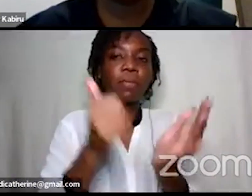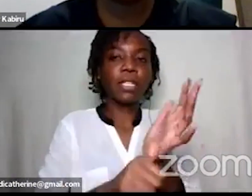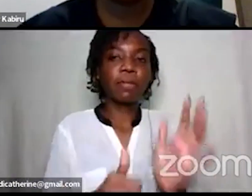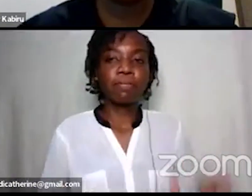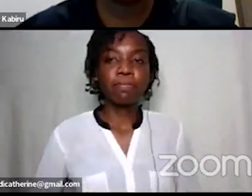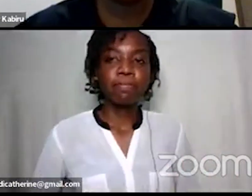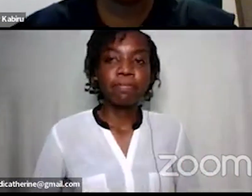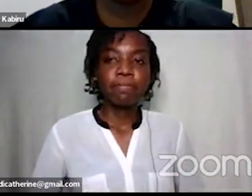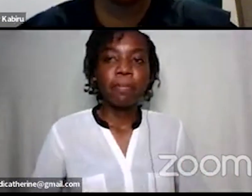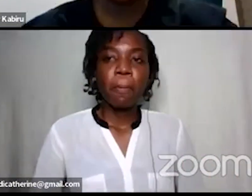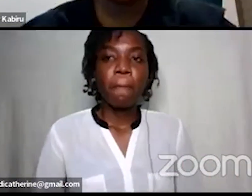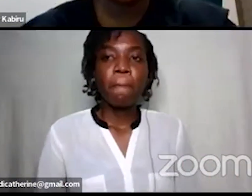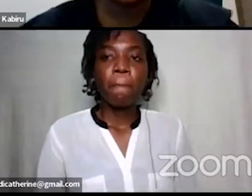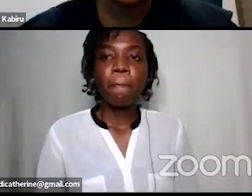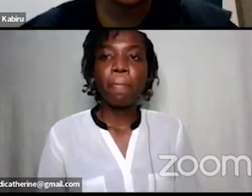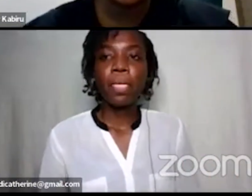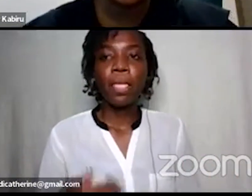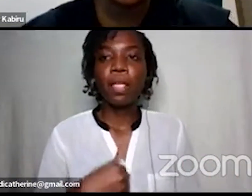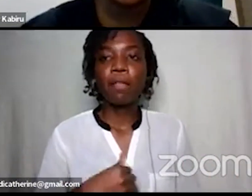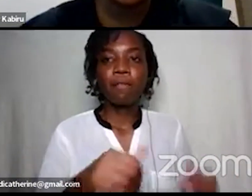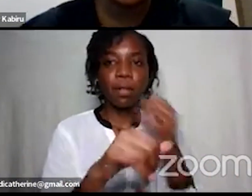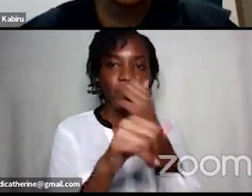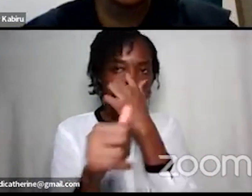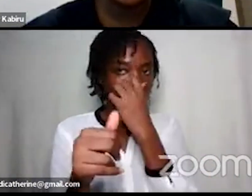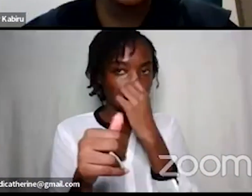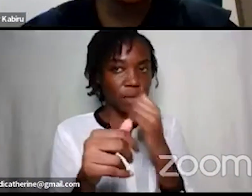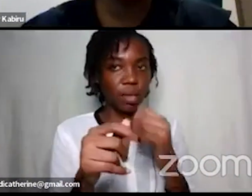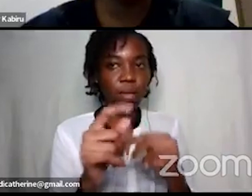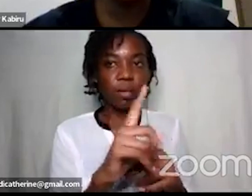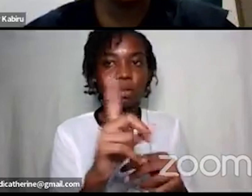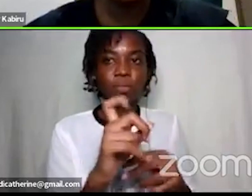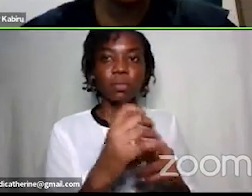There's another question on self-assessment of bipolar.